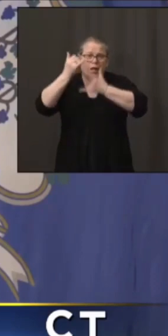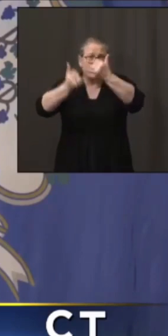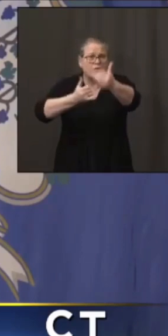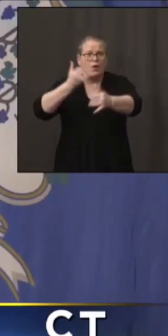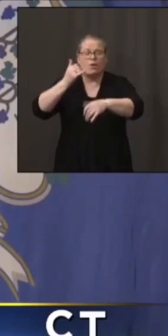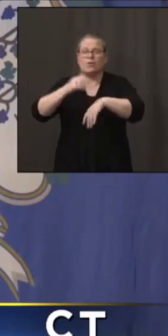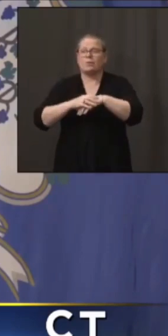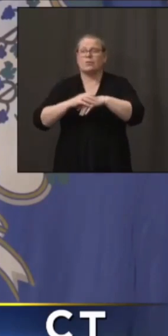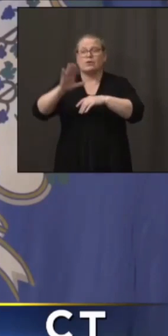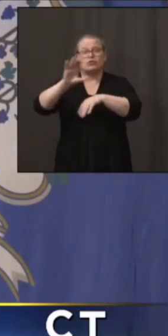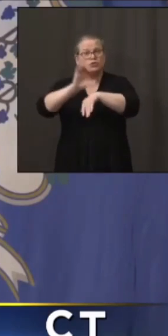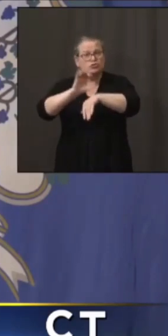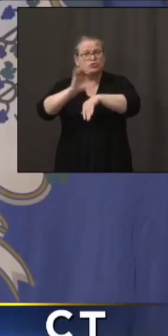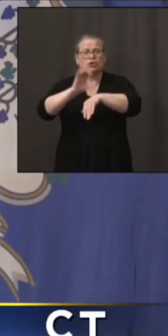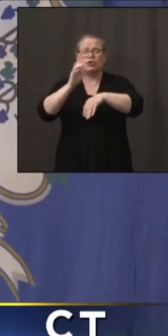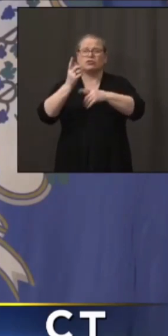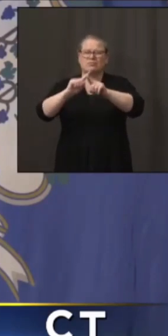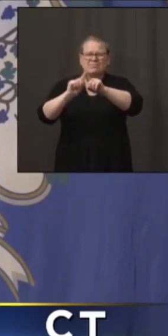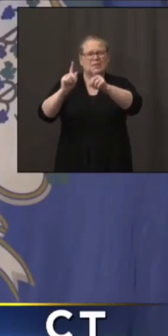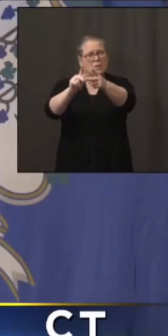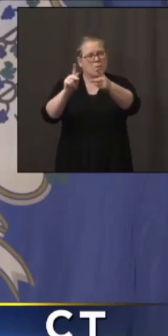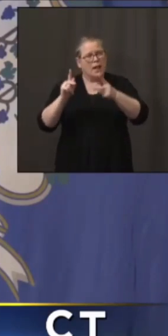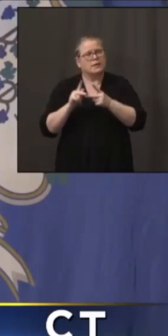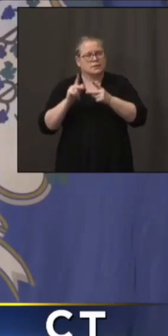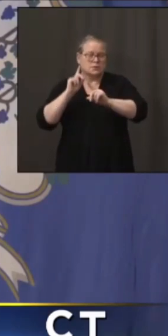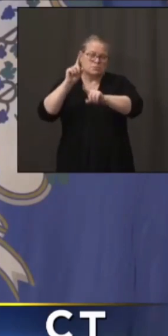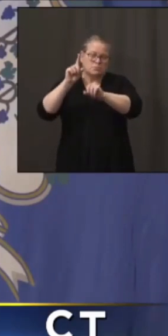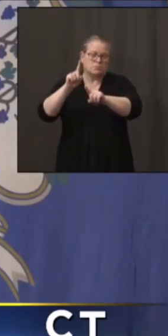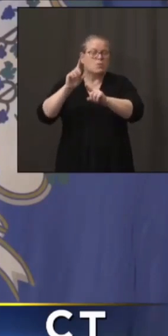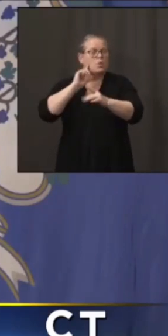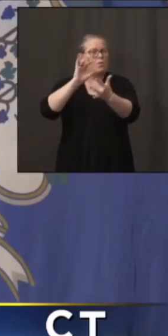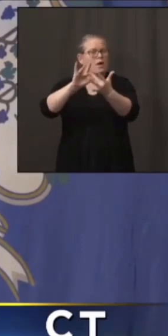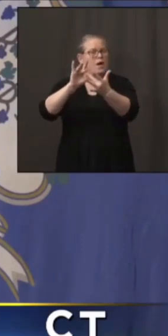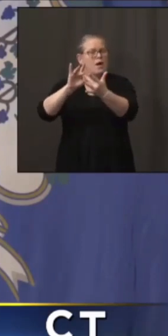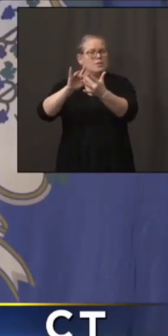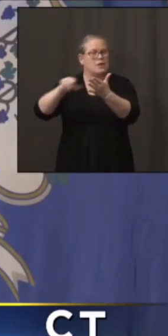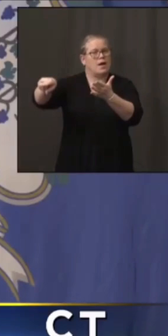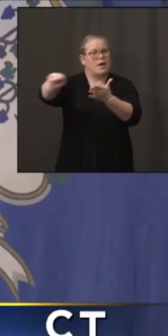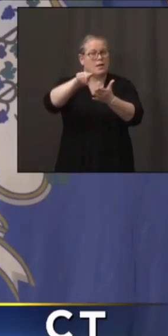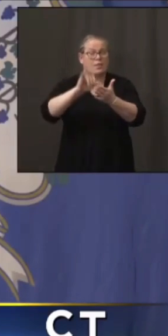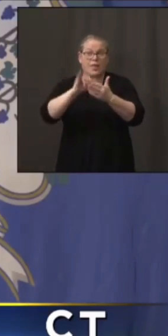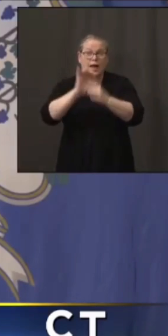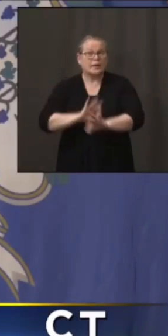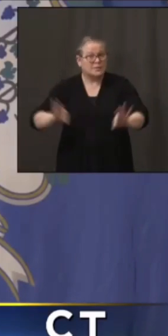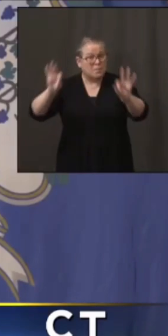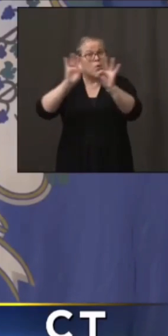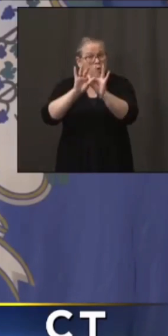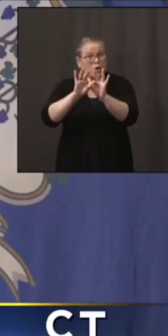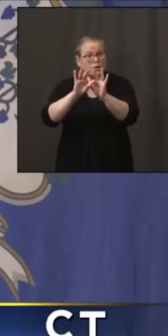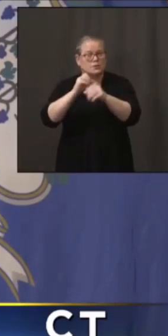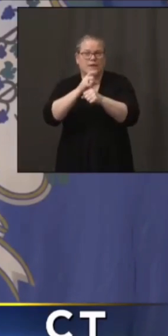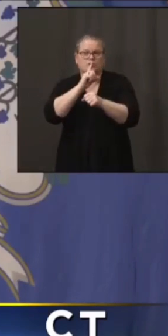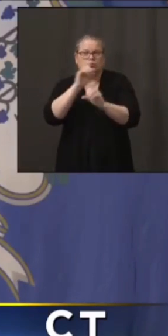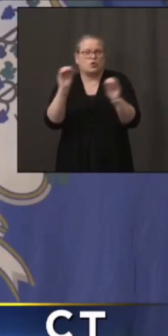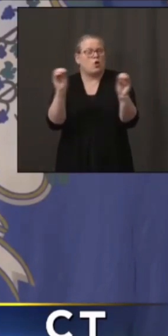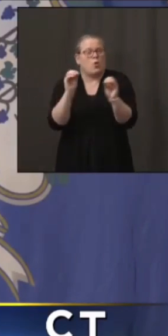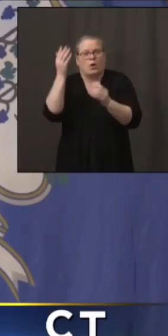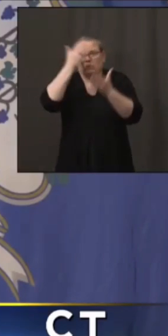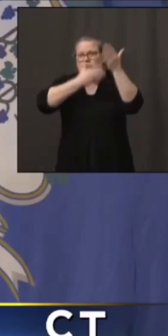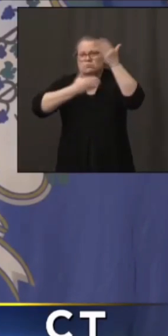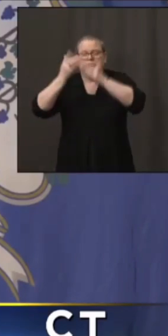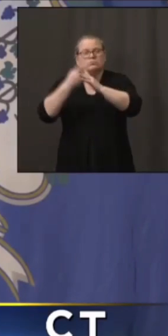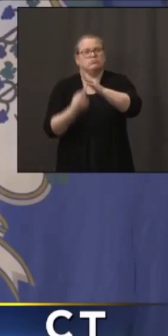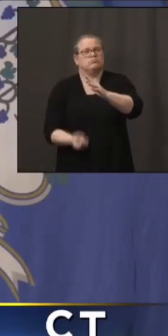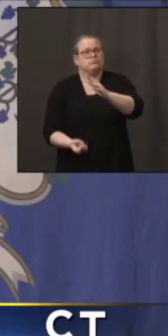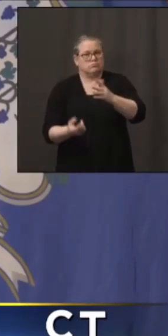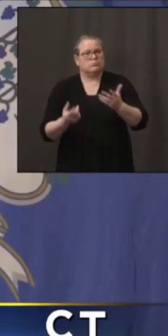your houses of worship or other associations you may have. And I think that's really important to make sure that nobody gets left behind. You want to